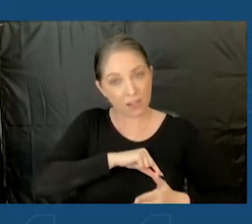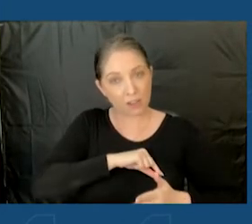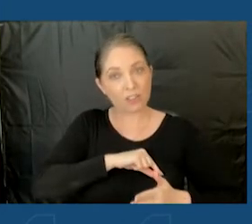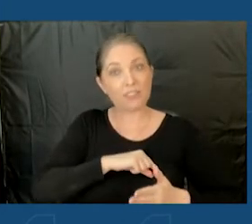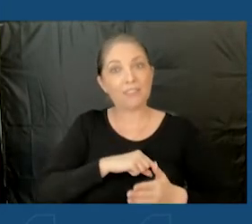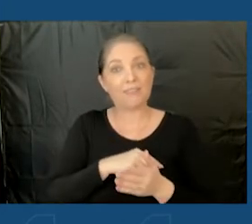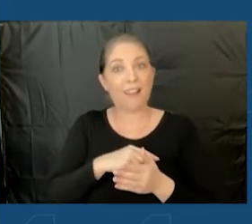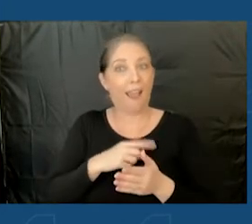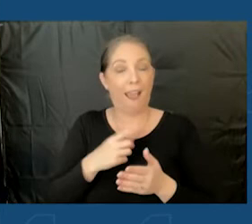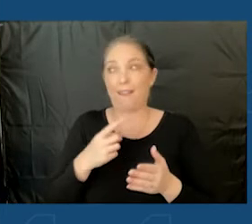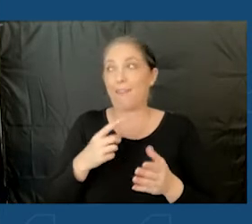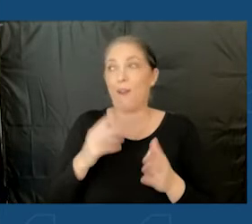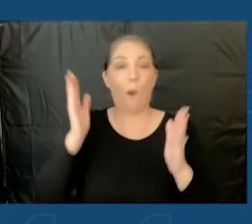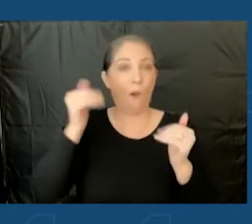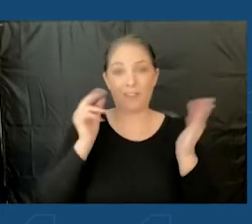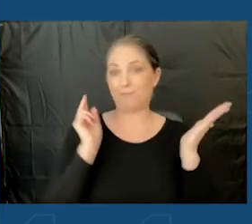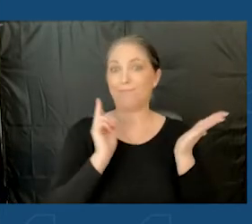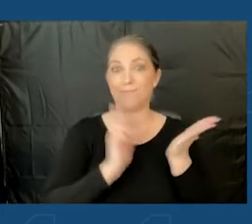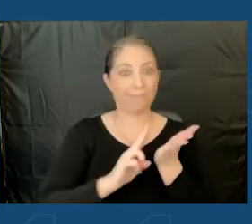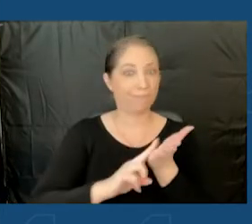enrollment in childcare